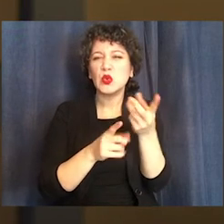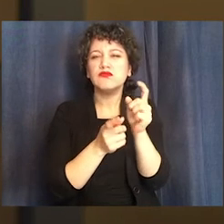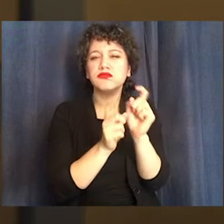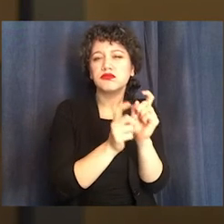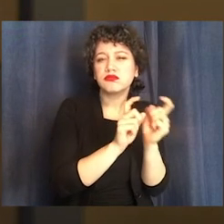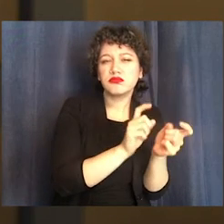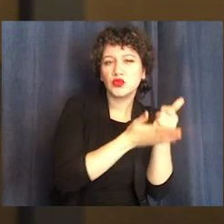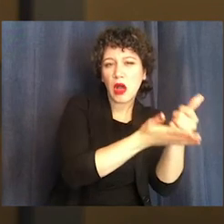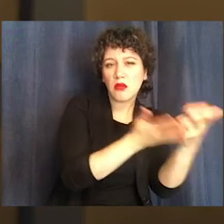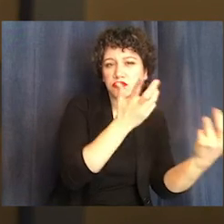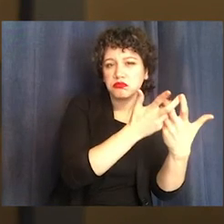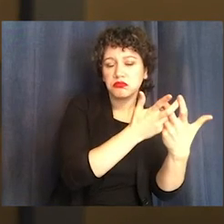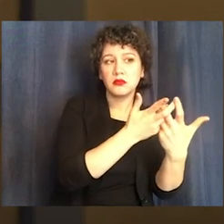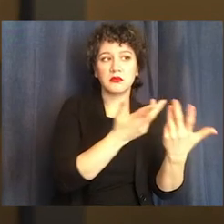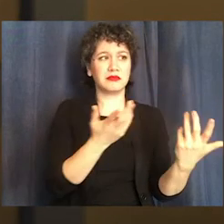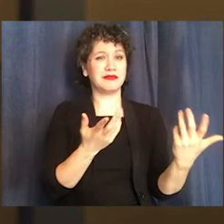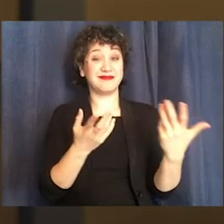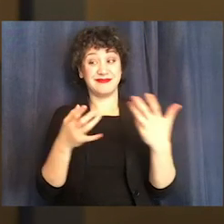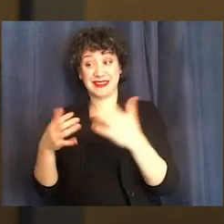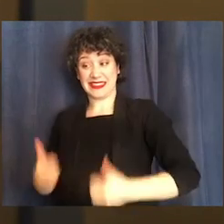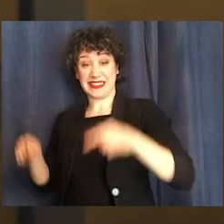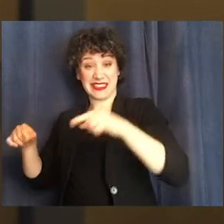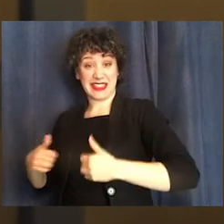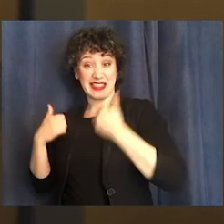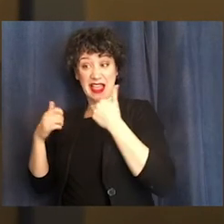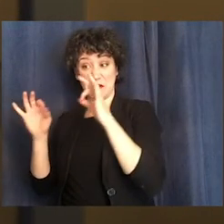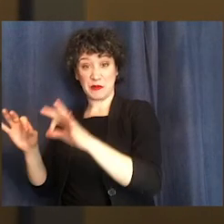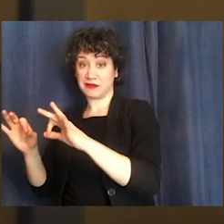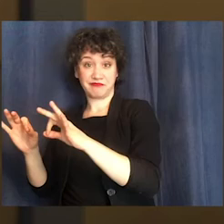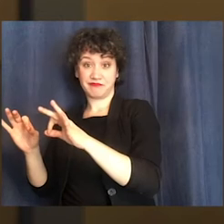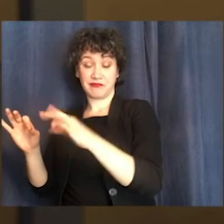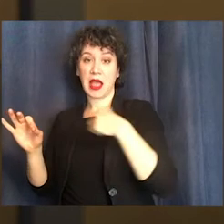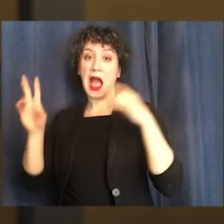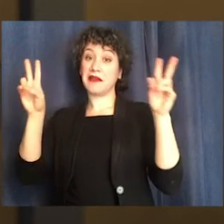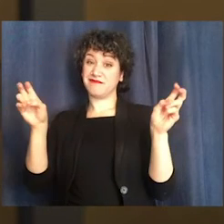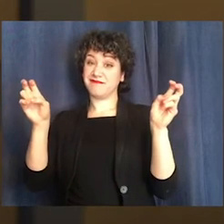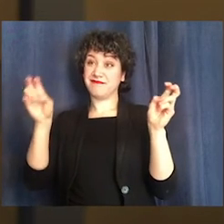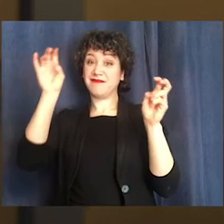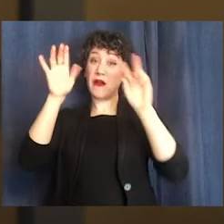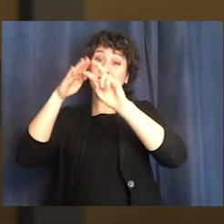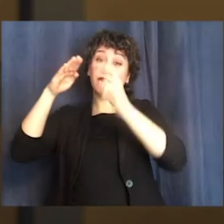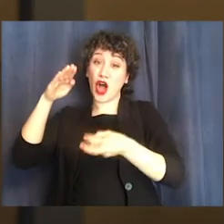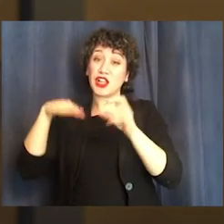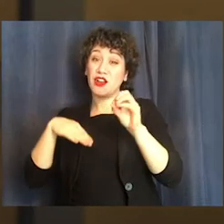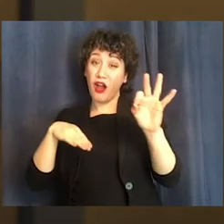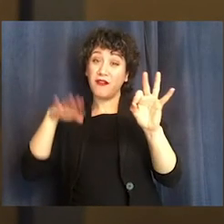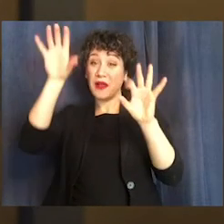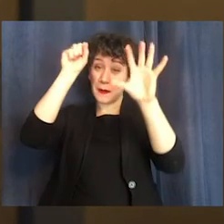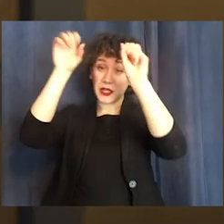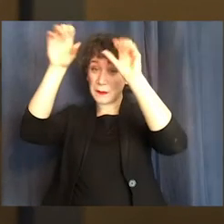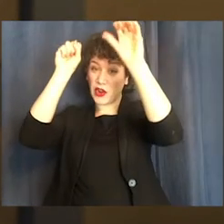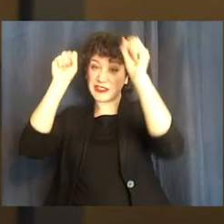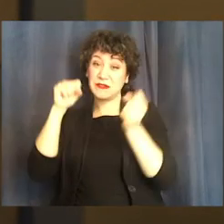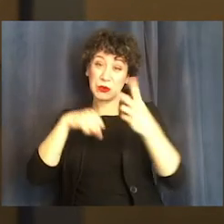perfect, and I've fallen off the monkey bars a few times, or even 100. Each time I fell, it was important